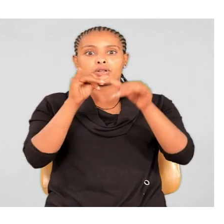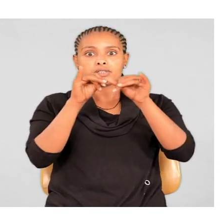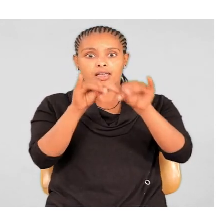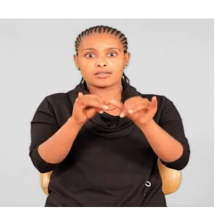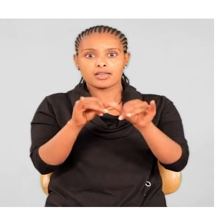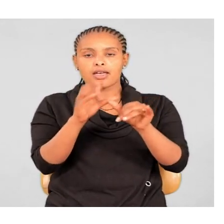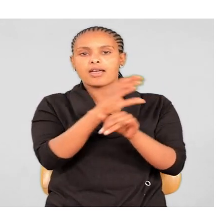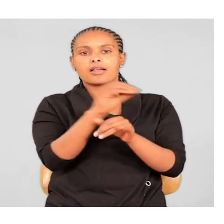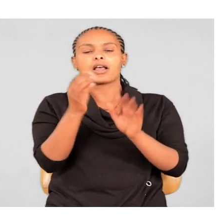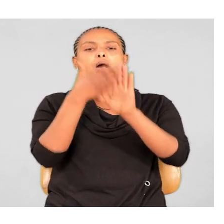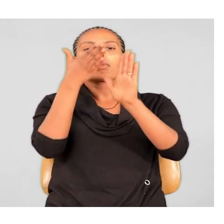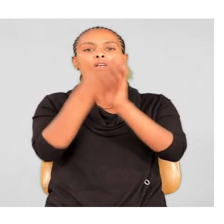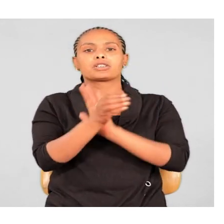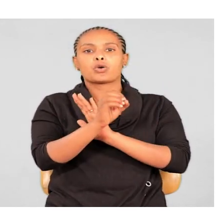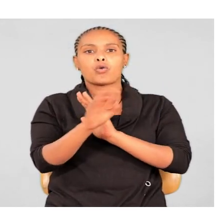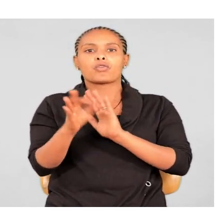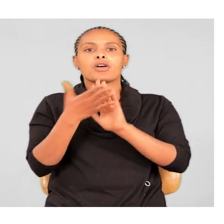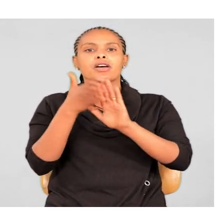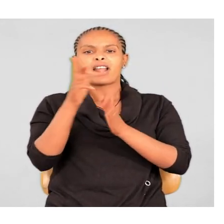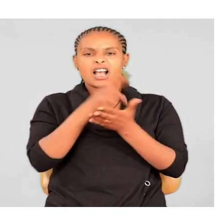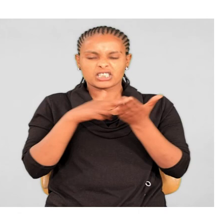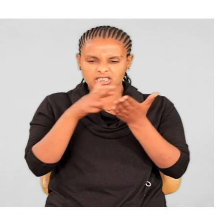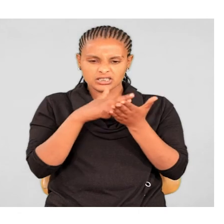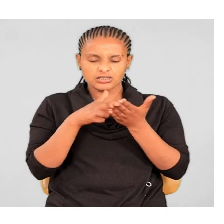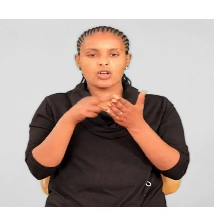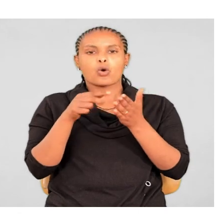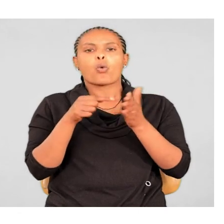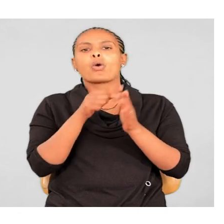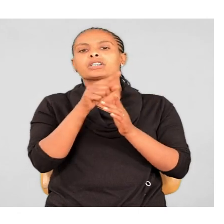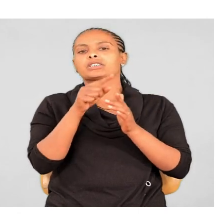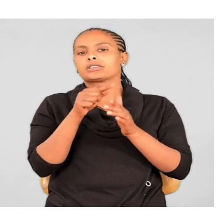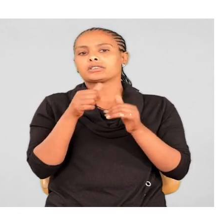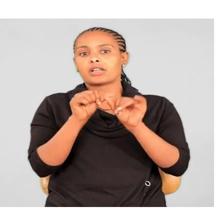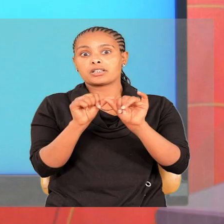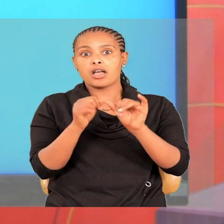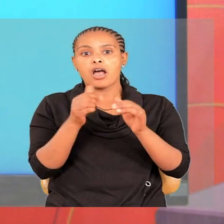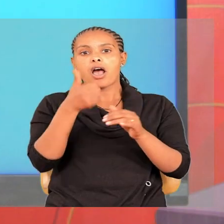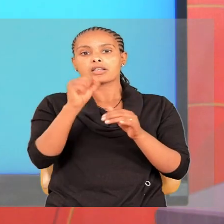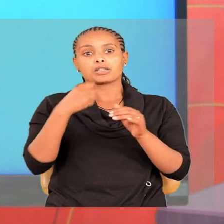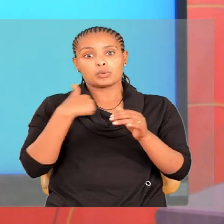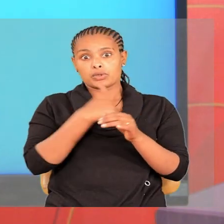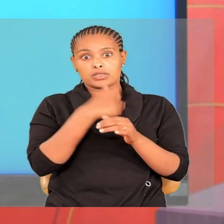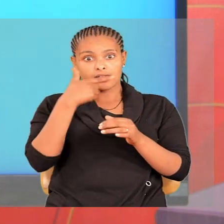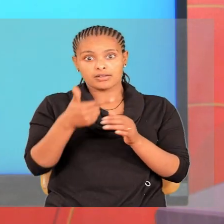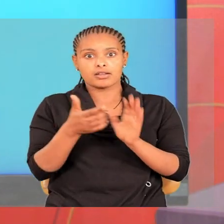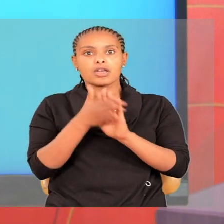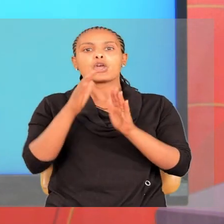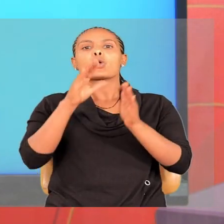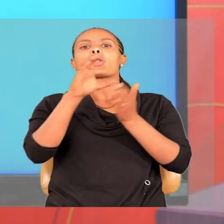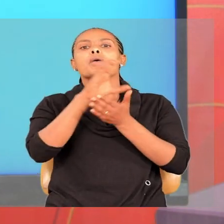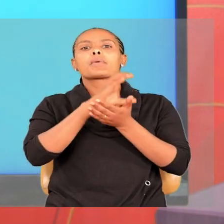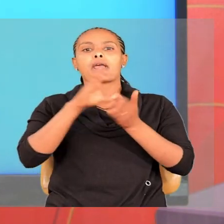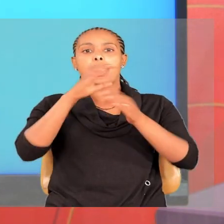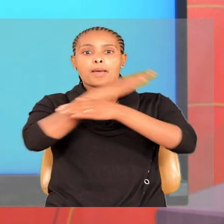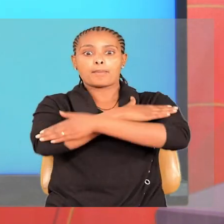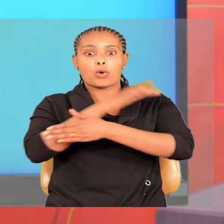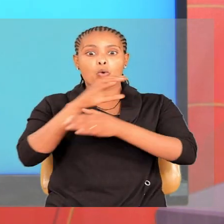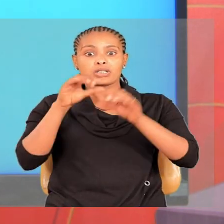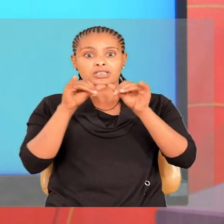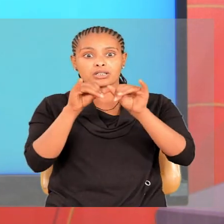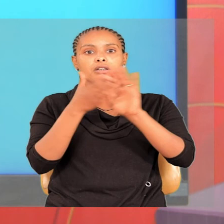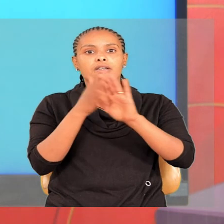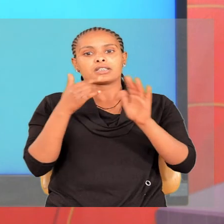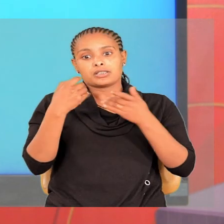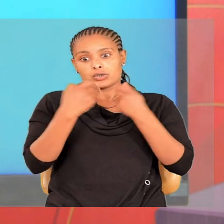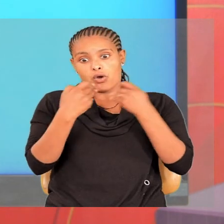constants and application of reaction quotient. As we said, equilibrium constants